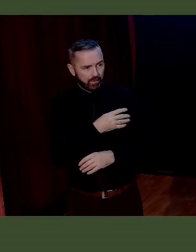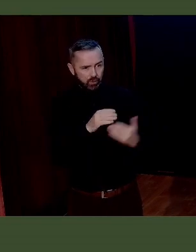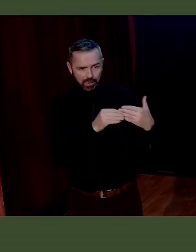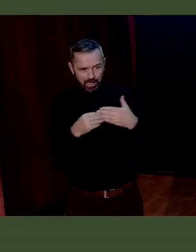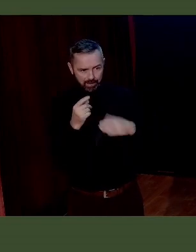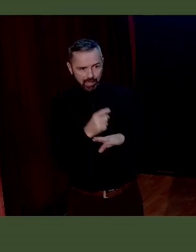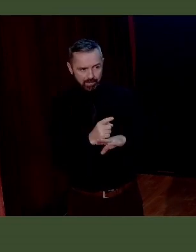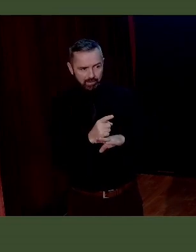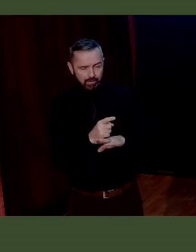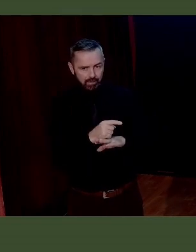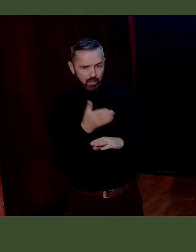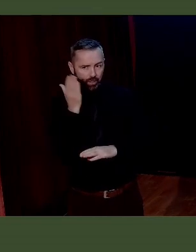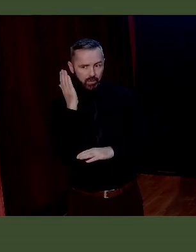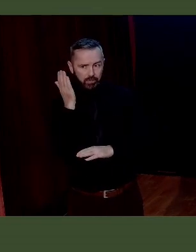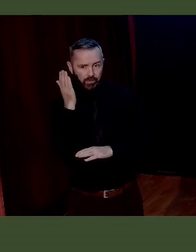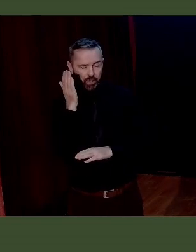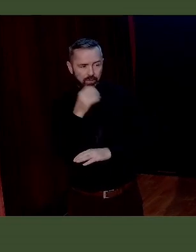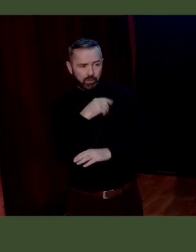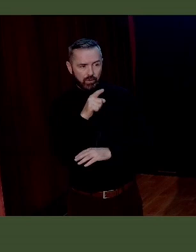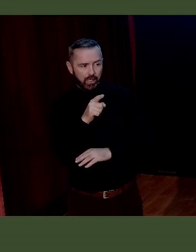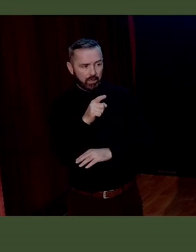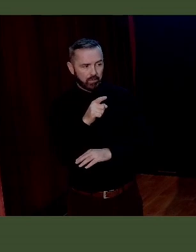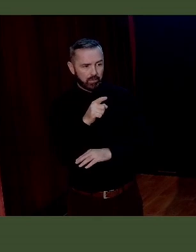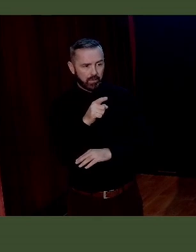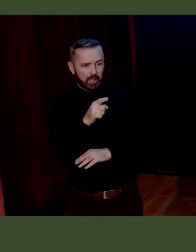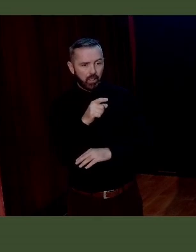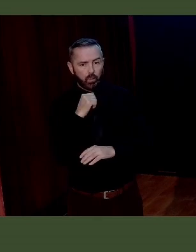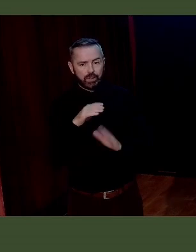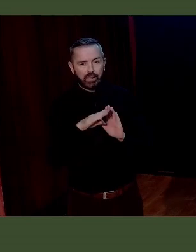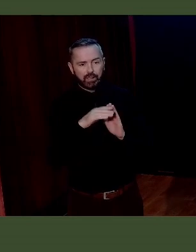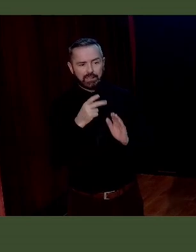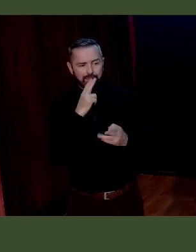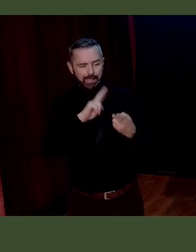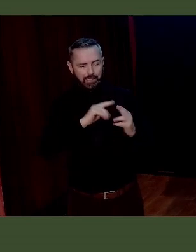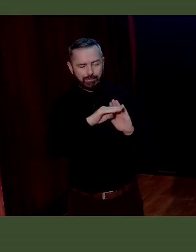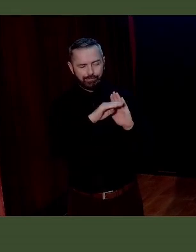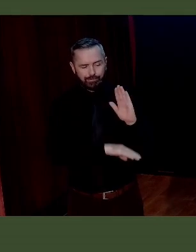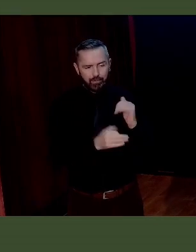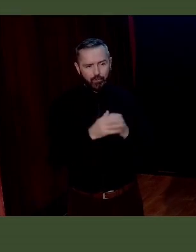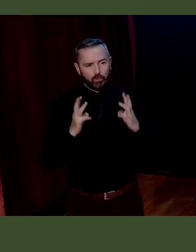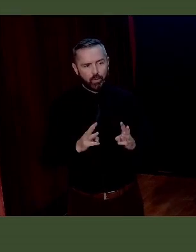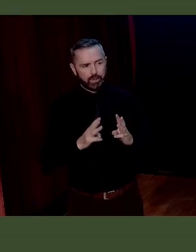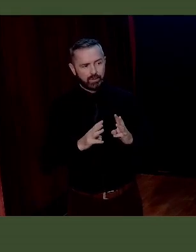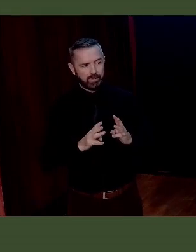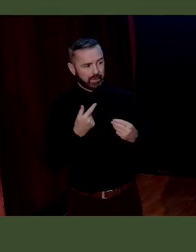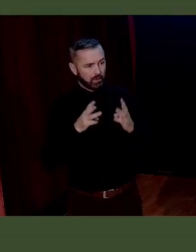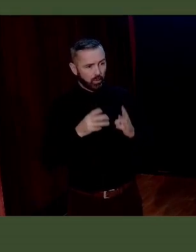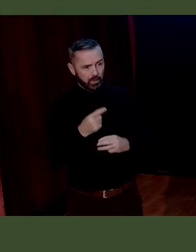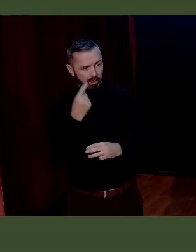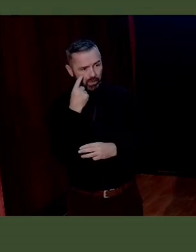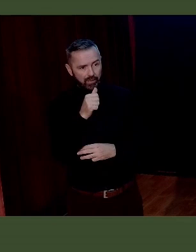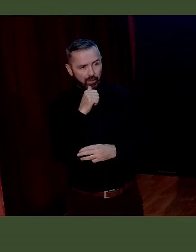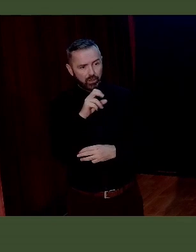that and makes a speech to that bemoaning the lack of status of women. So this is a woman who sees the first wave